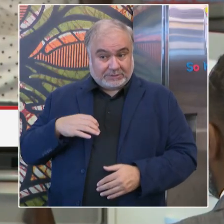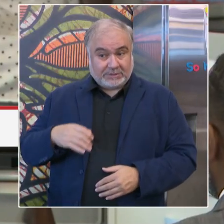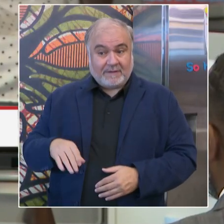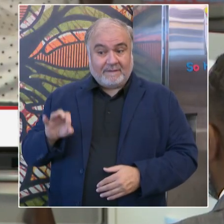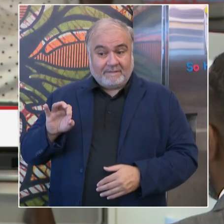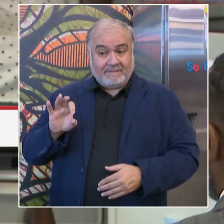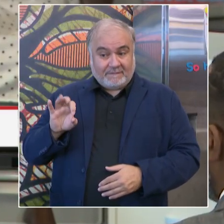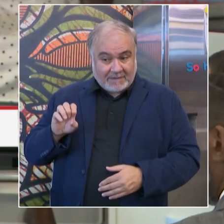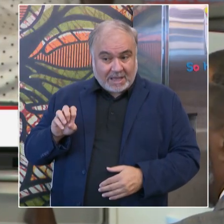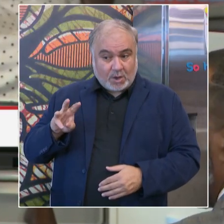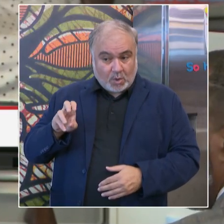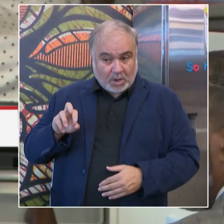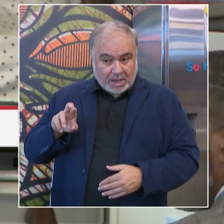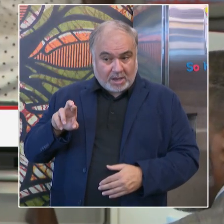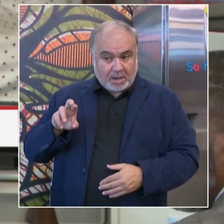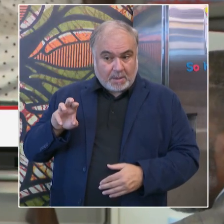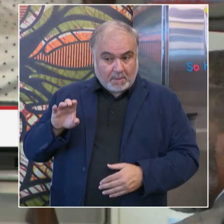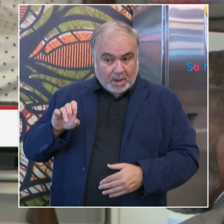Chancellor.